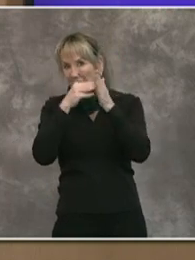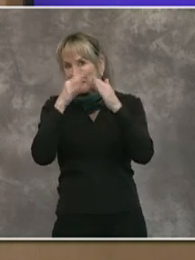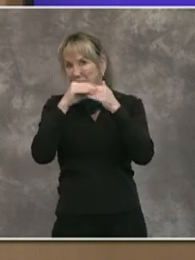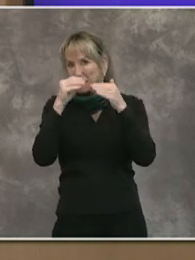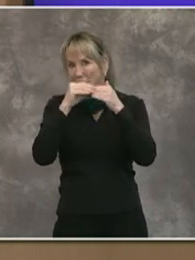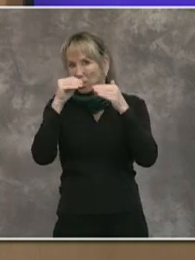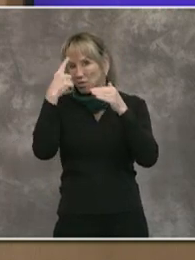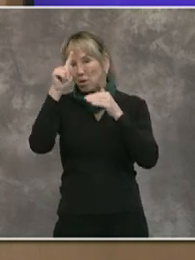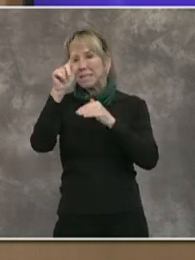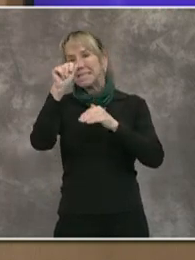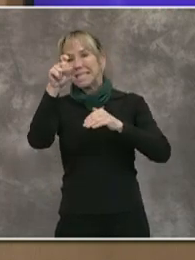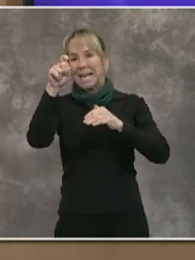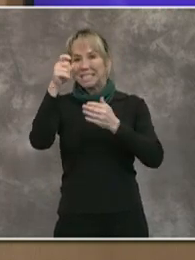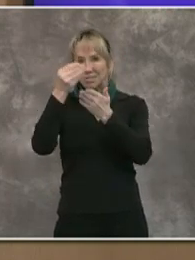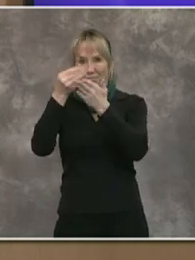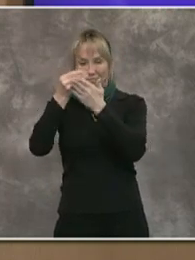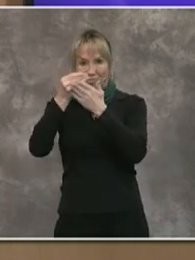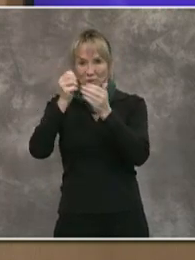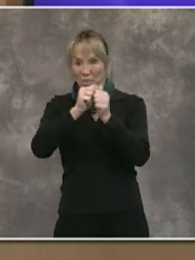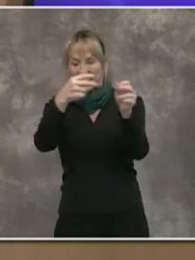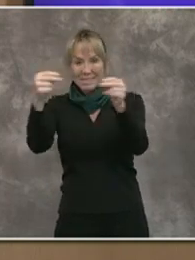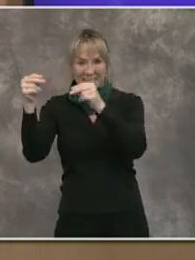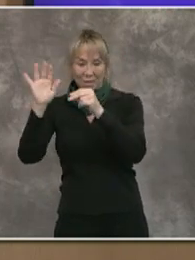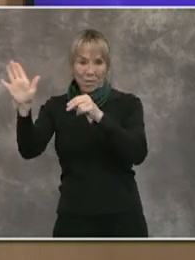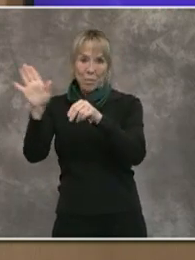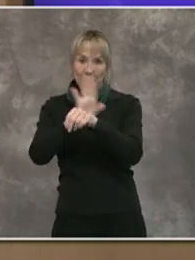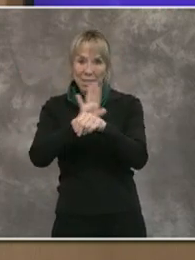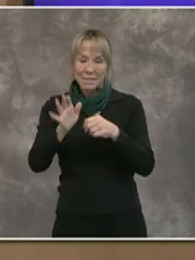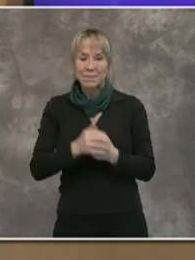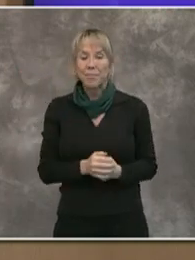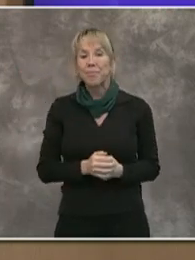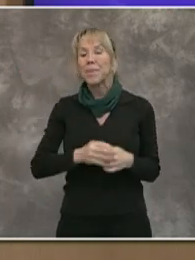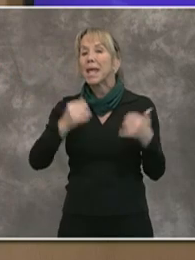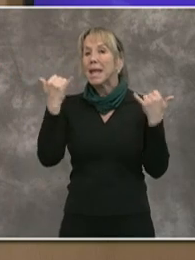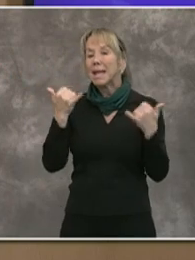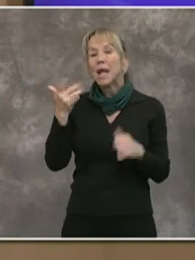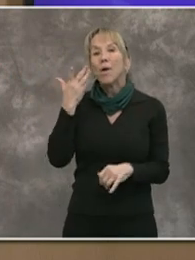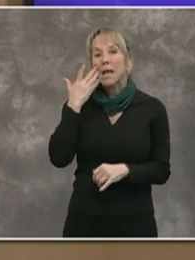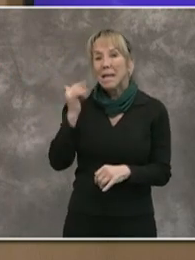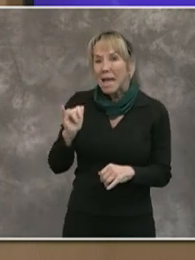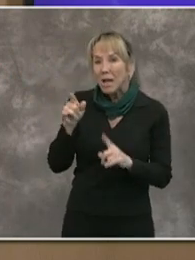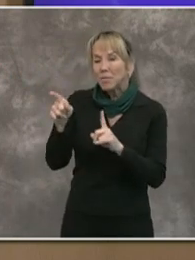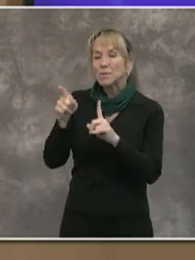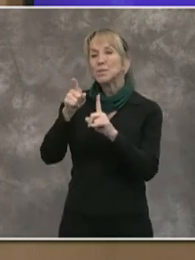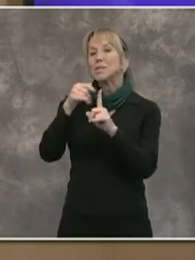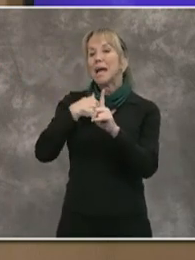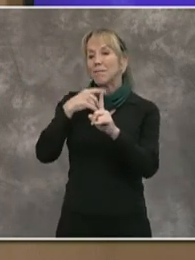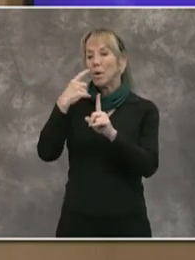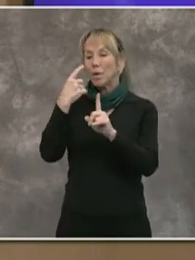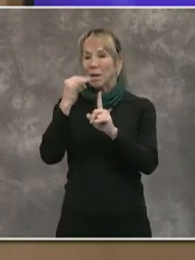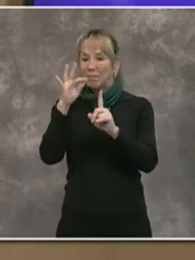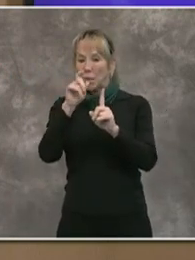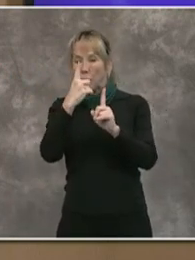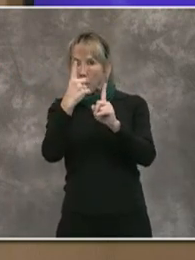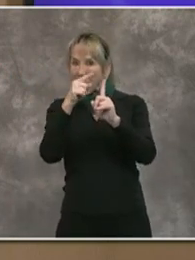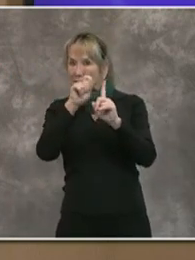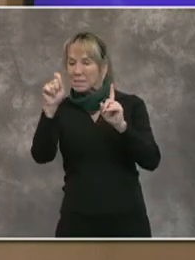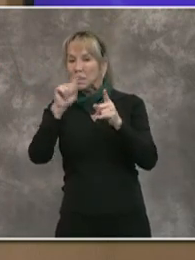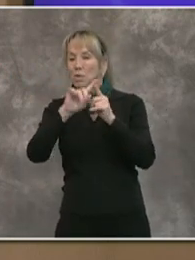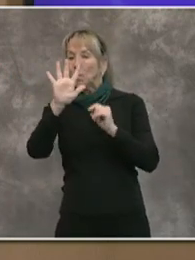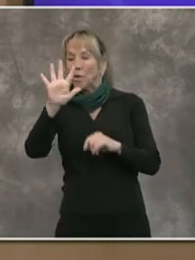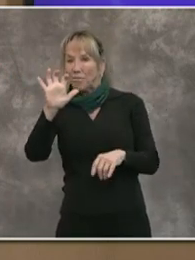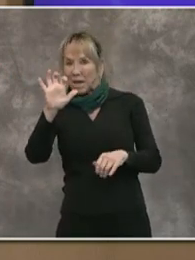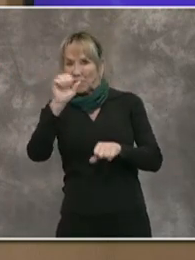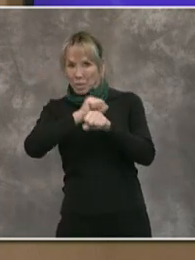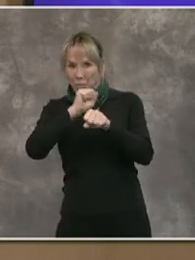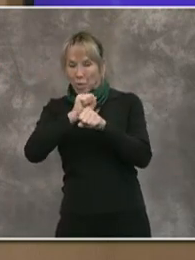sales. And the California Capital Access Program, CalCap, that's for 1 to 500 employees. It's a loan reserve program which may